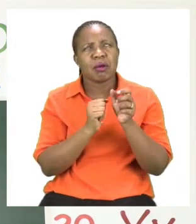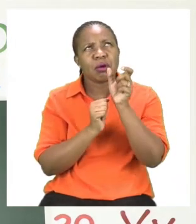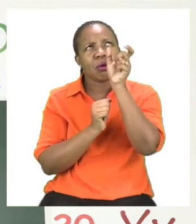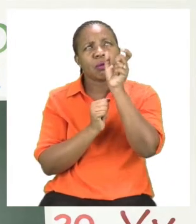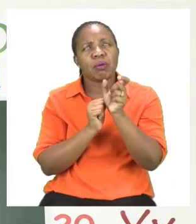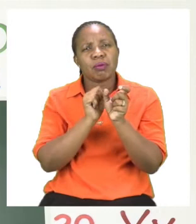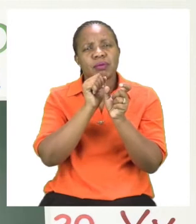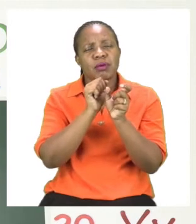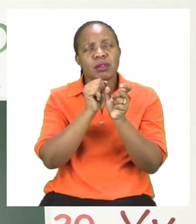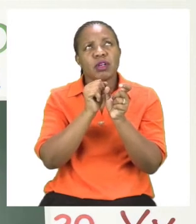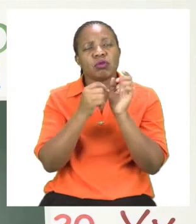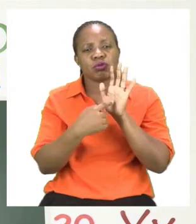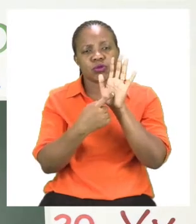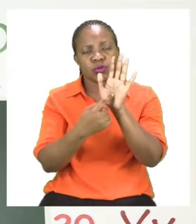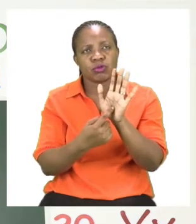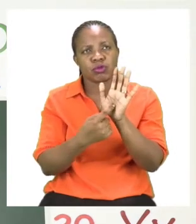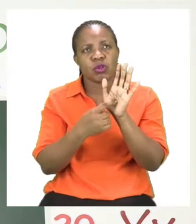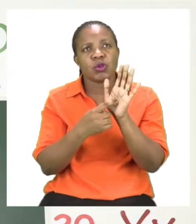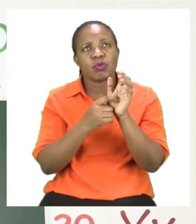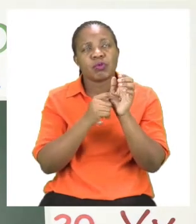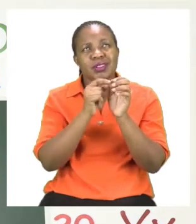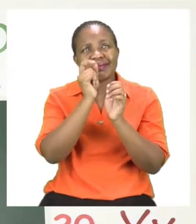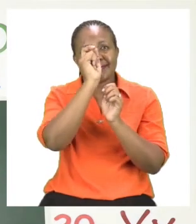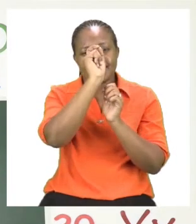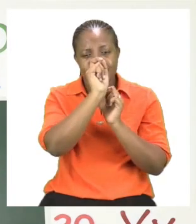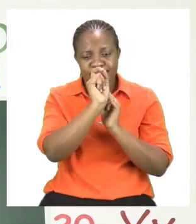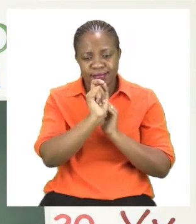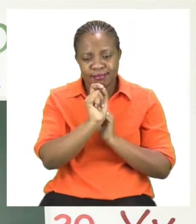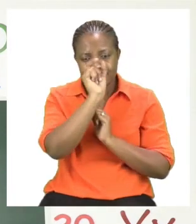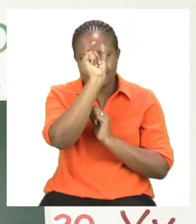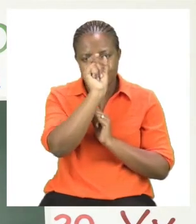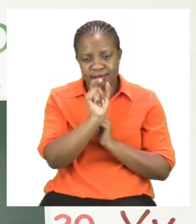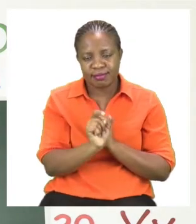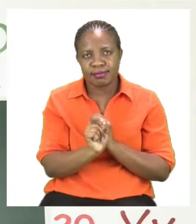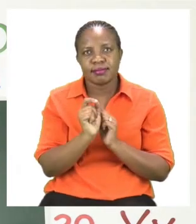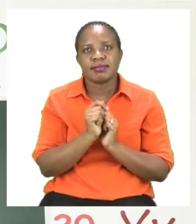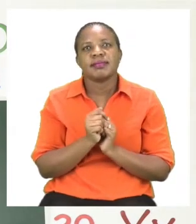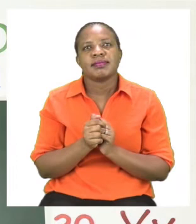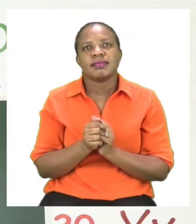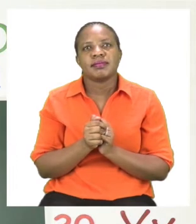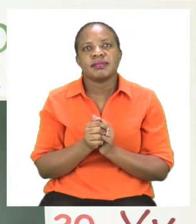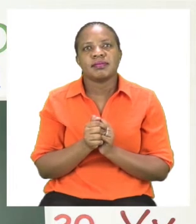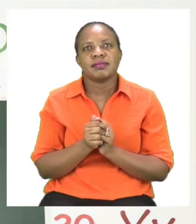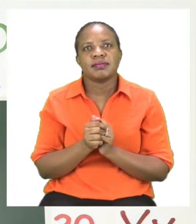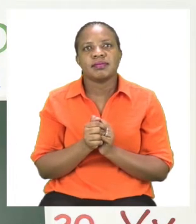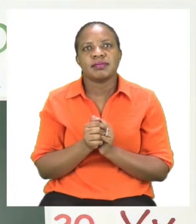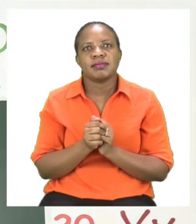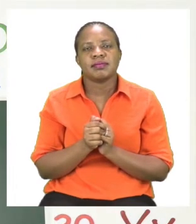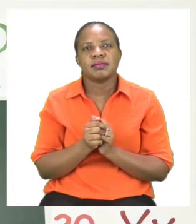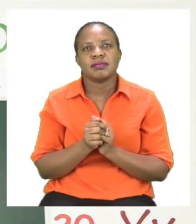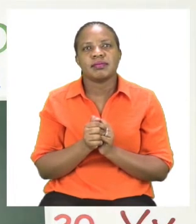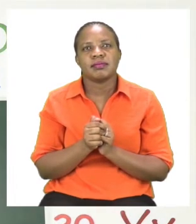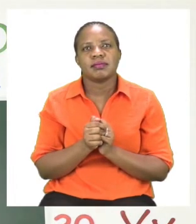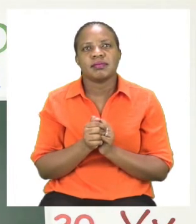it going down. So we have a B. And you're going to help me spell it. You are also